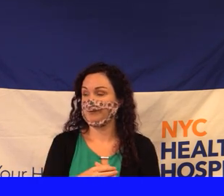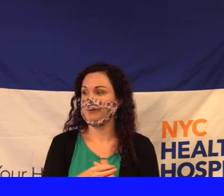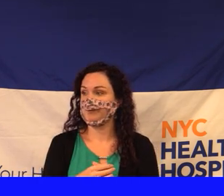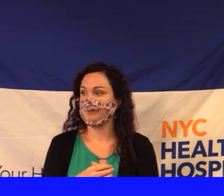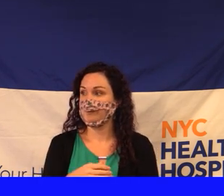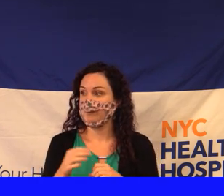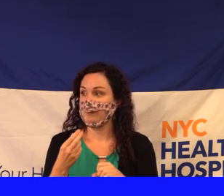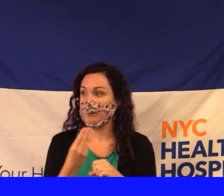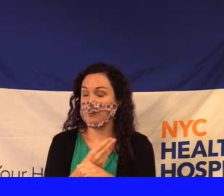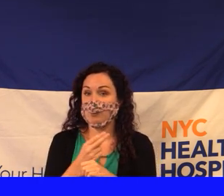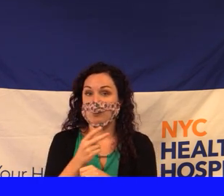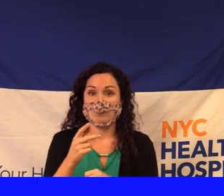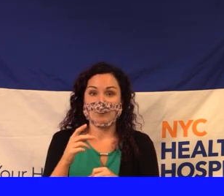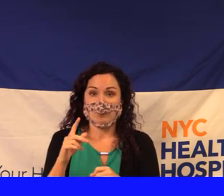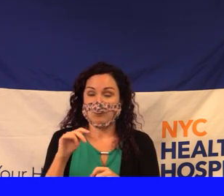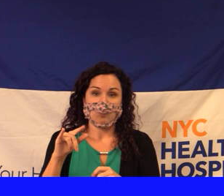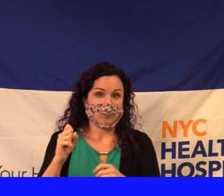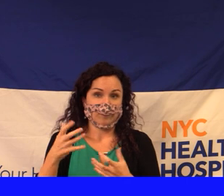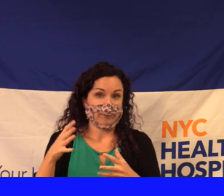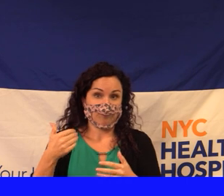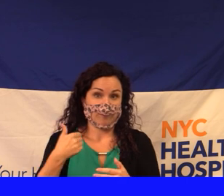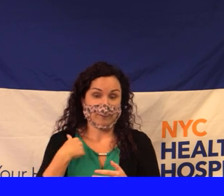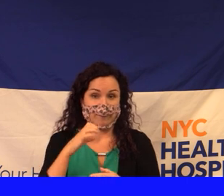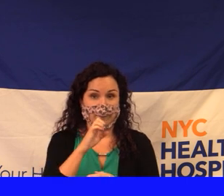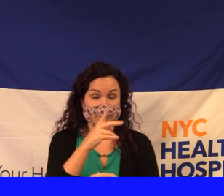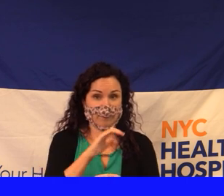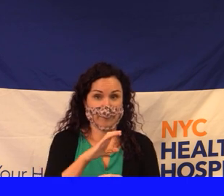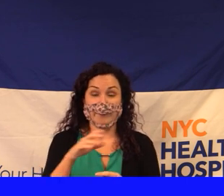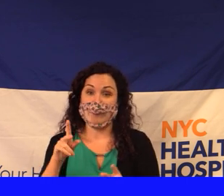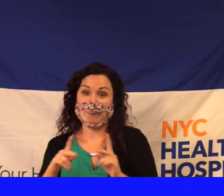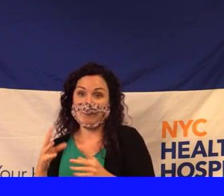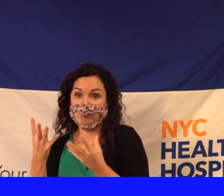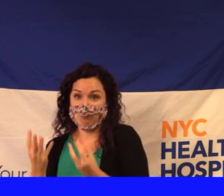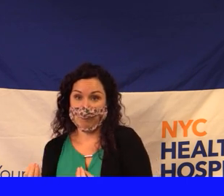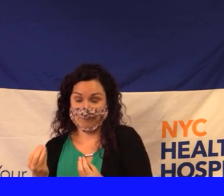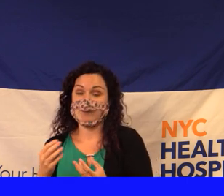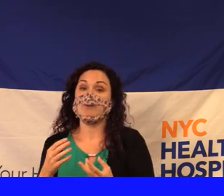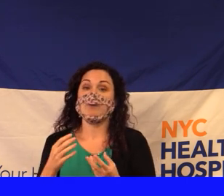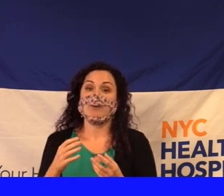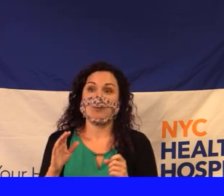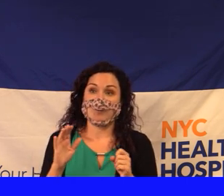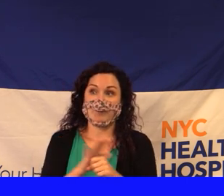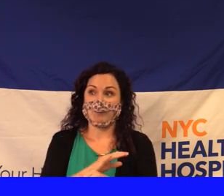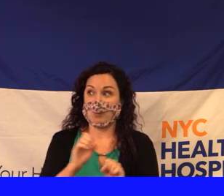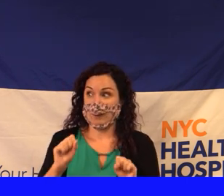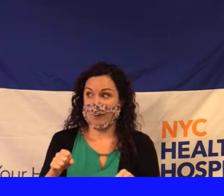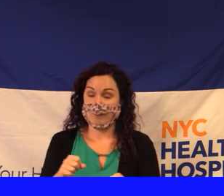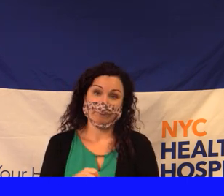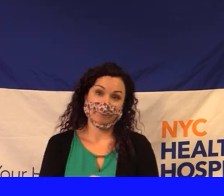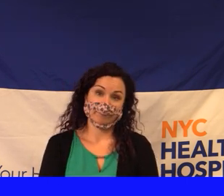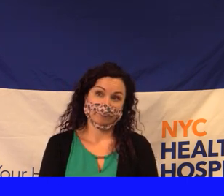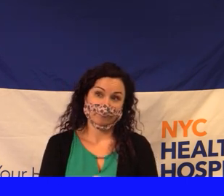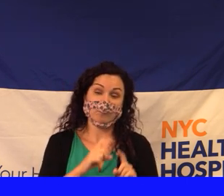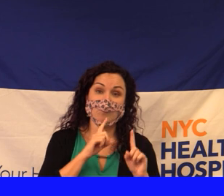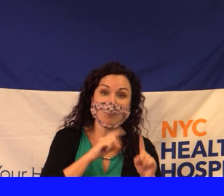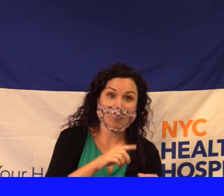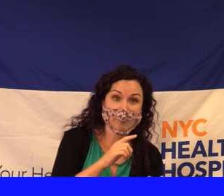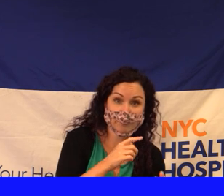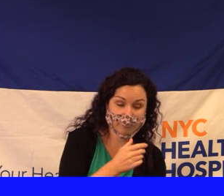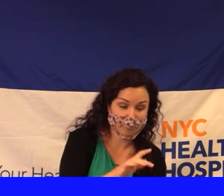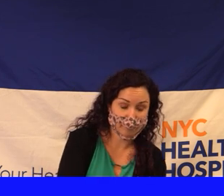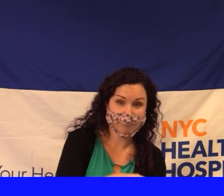is use the tools which we already have with Epic and PeopleSoft to its fullest capability of ordering the drug, billing the